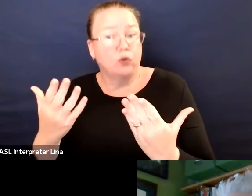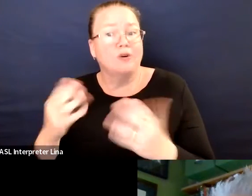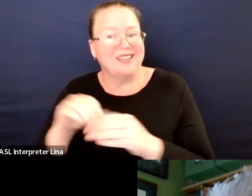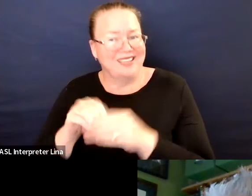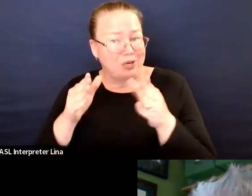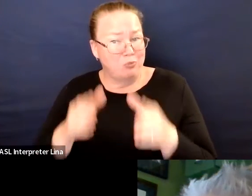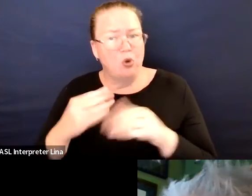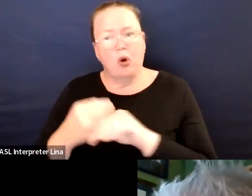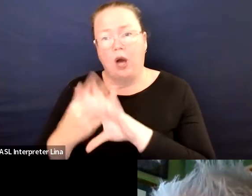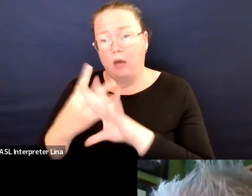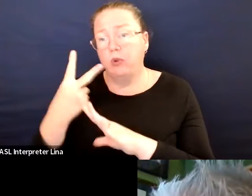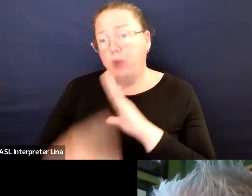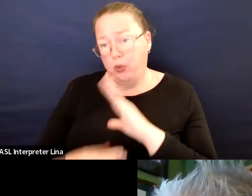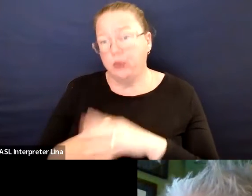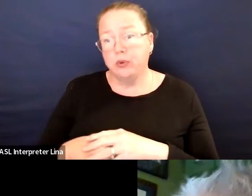person and hybrid,